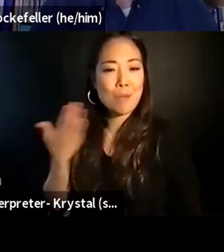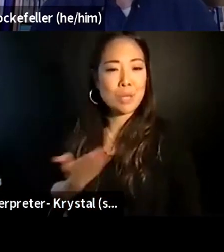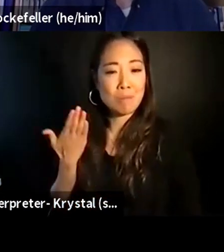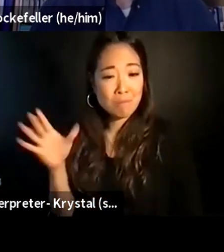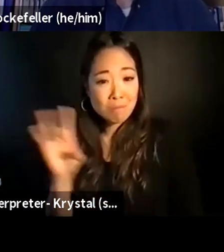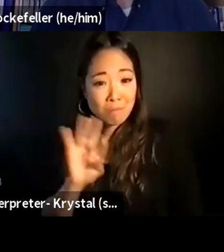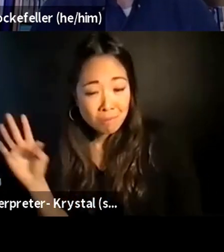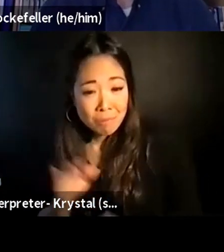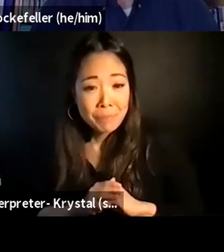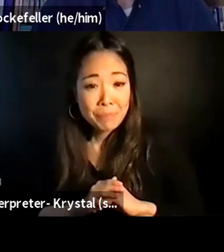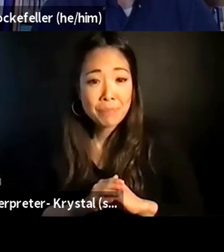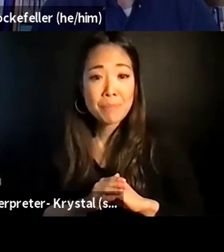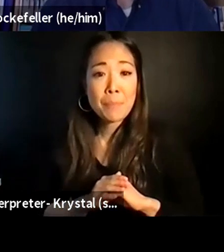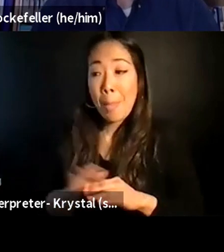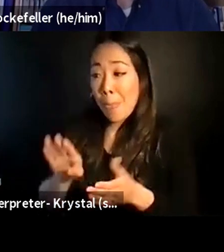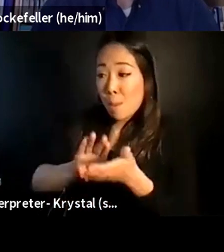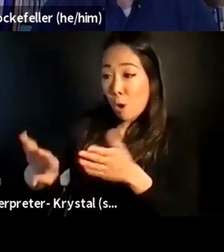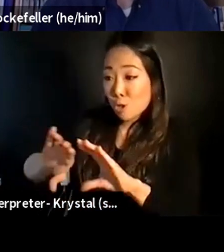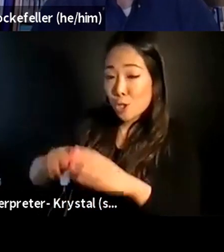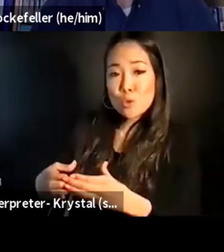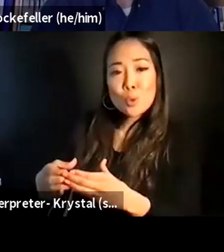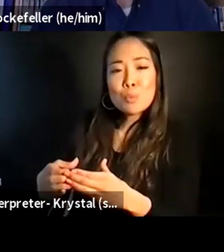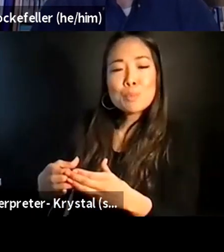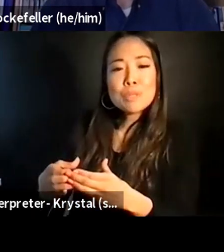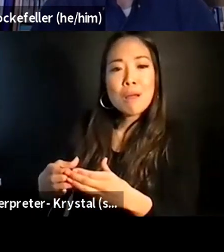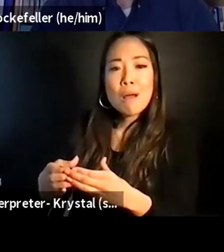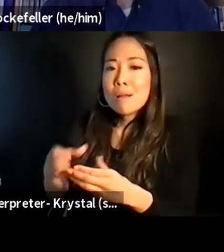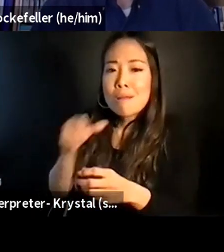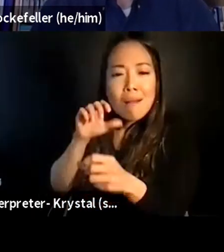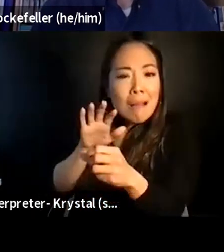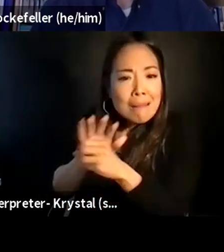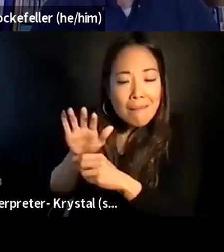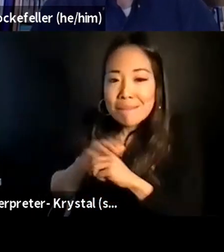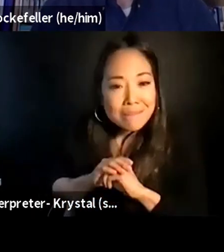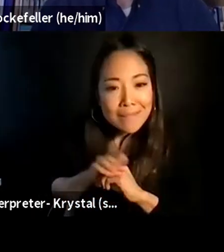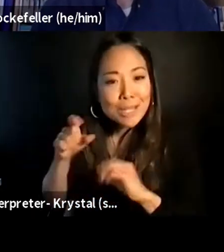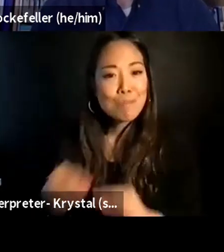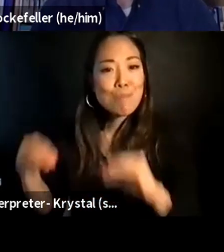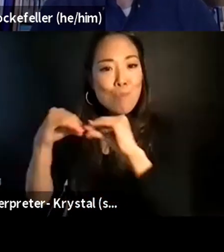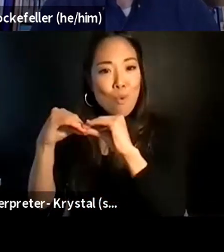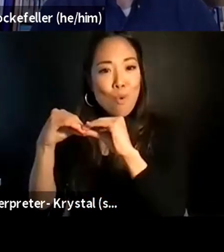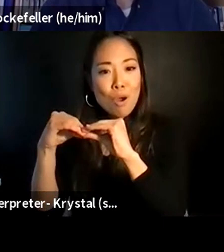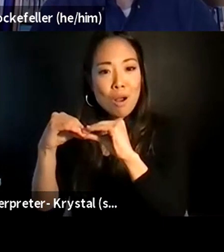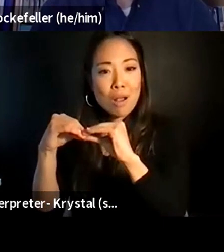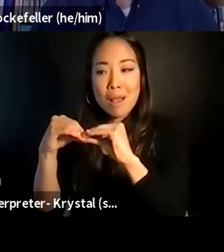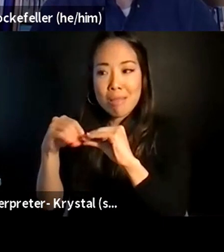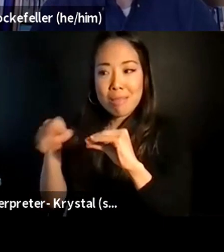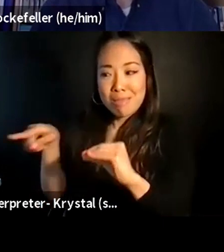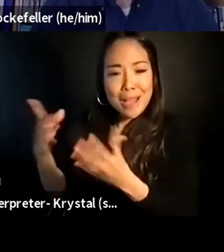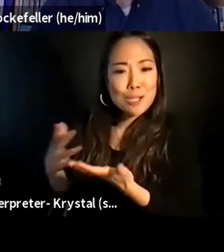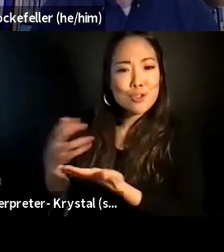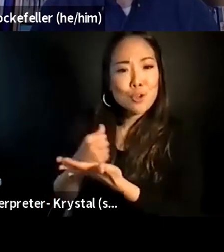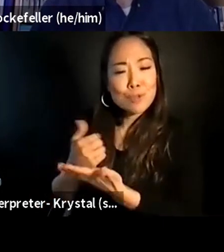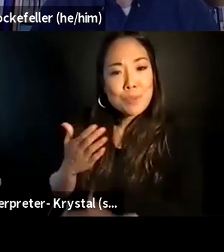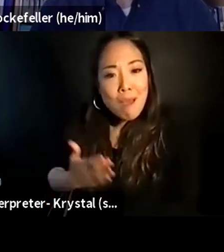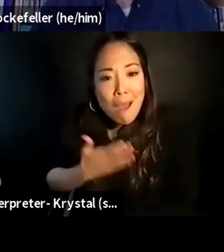marginalized groups. It's not just like, oh, how do we make sure that people have just enough that they need to get by? People in those groups deserve to feel happy and be relaxed